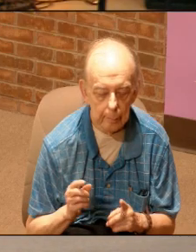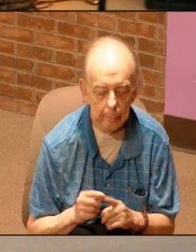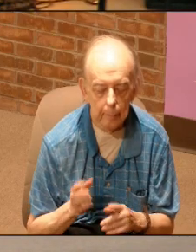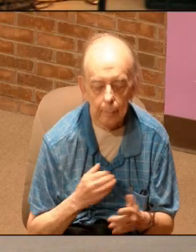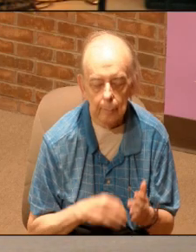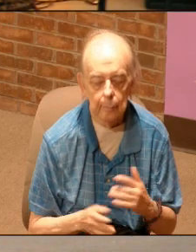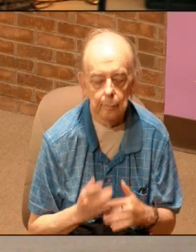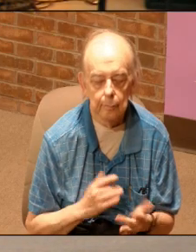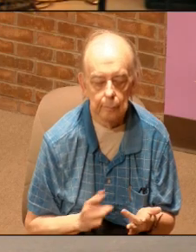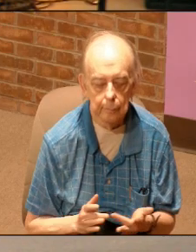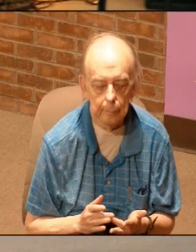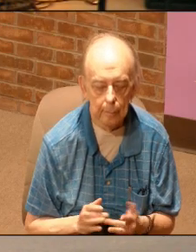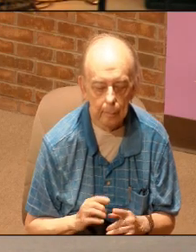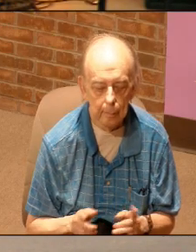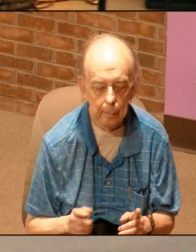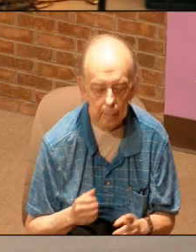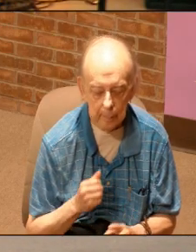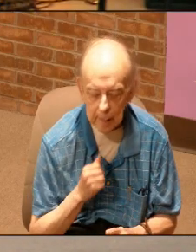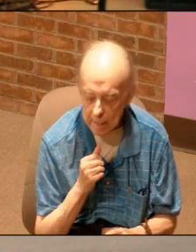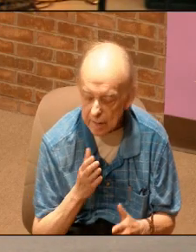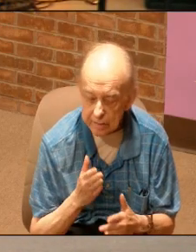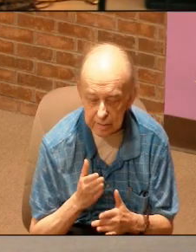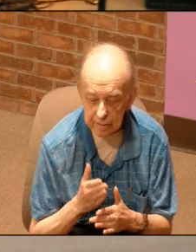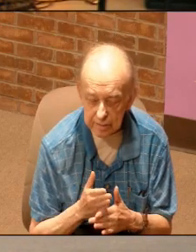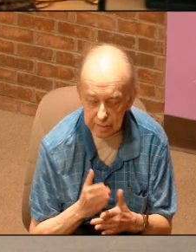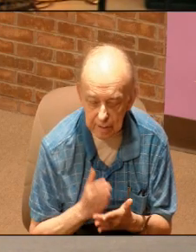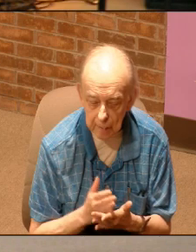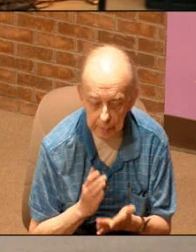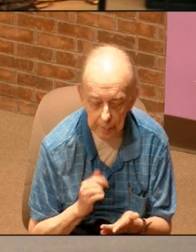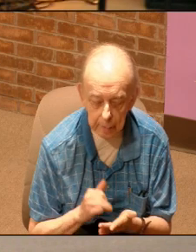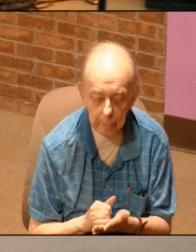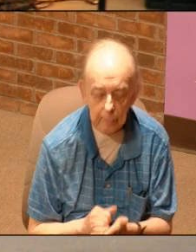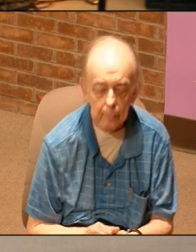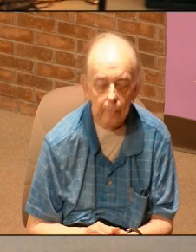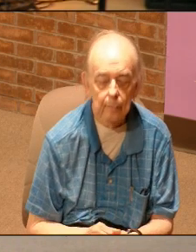in your heart. But he doesn't stop there.